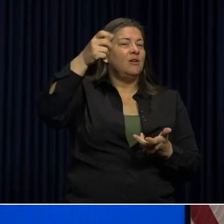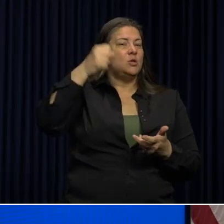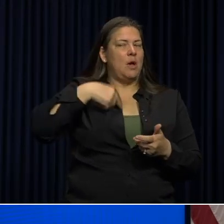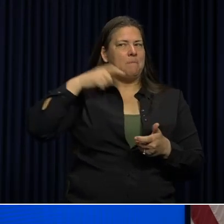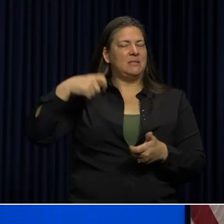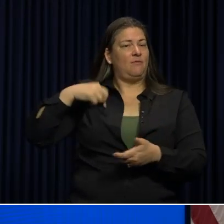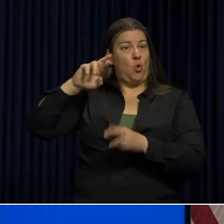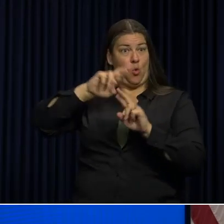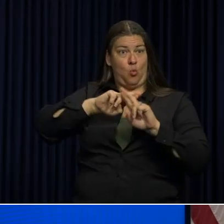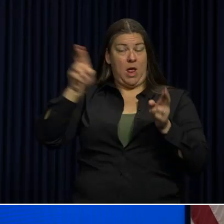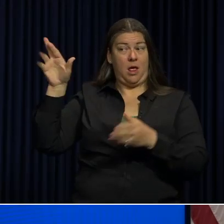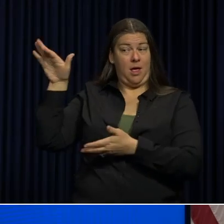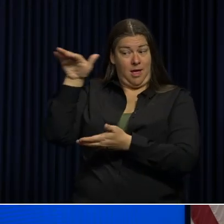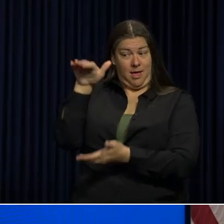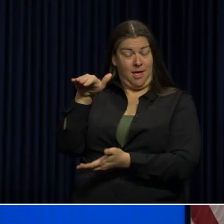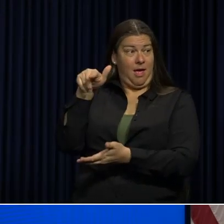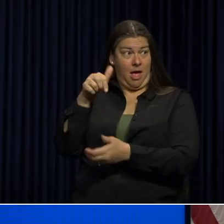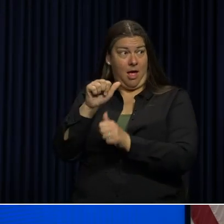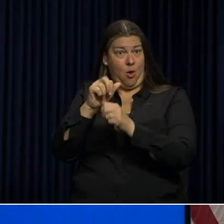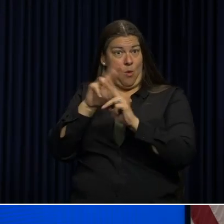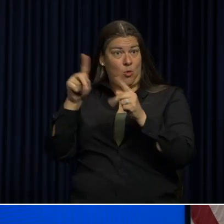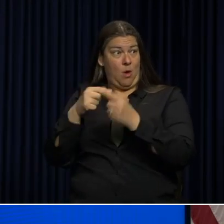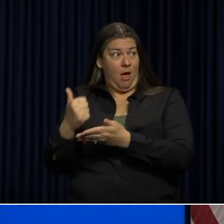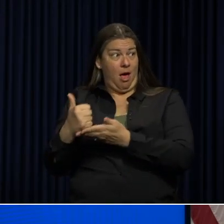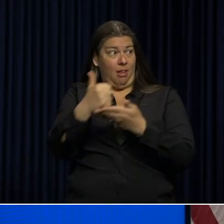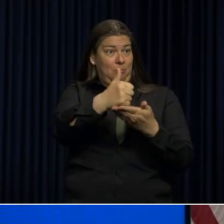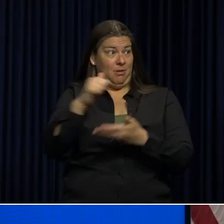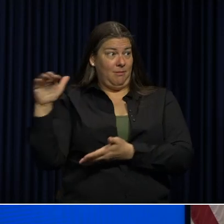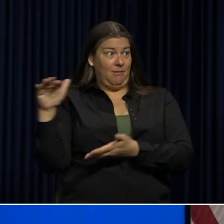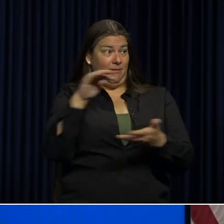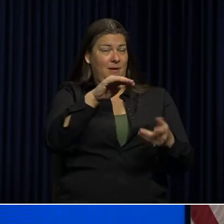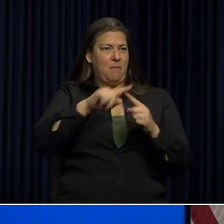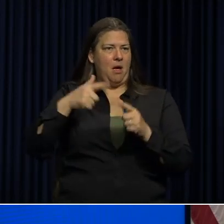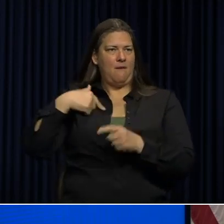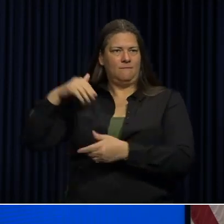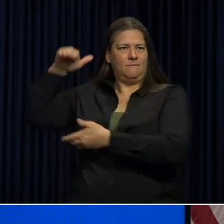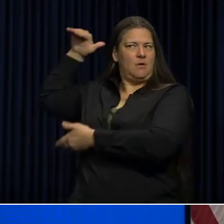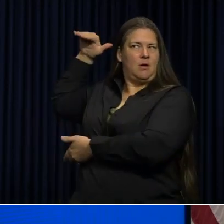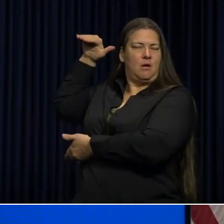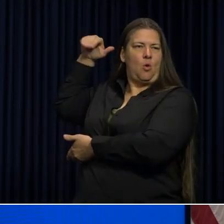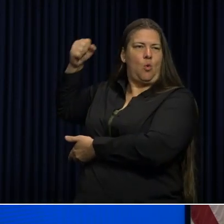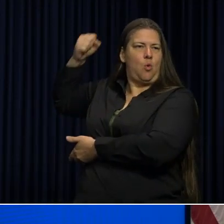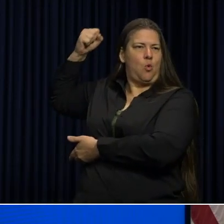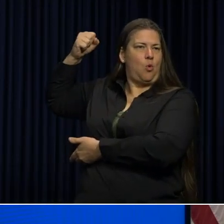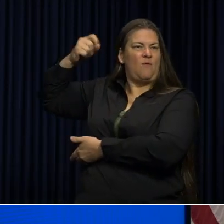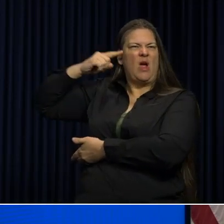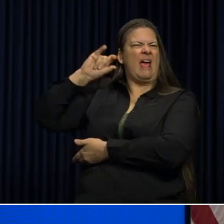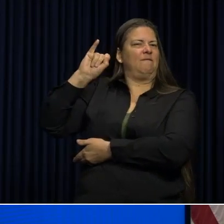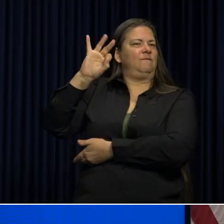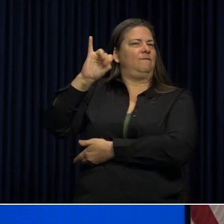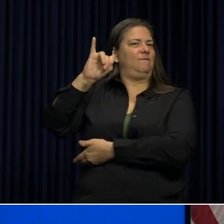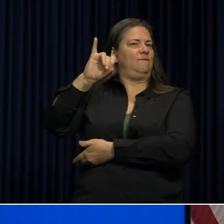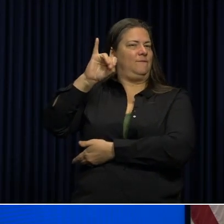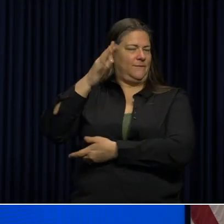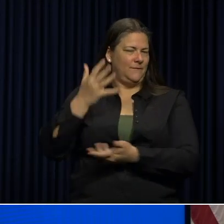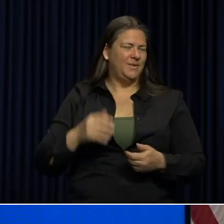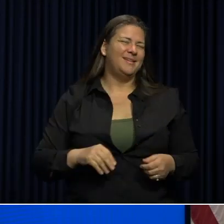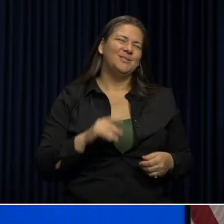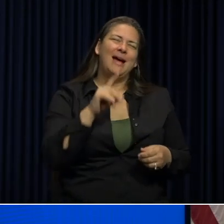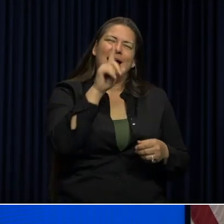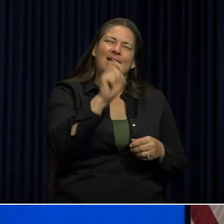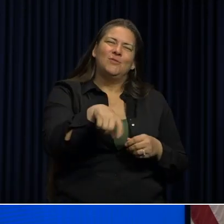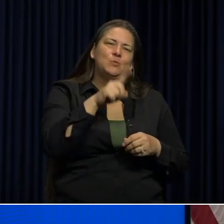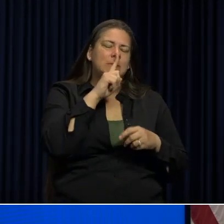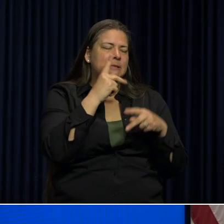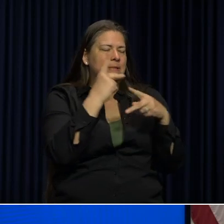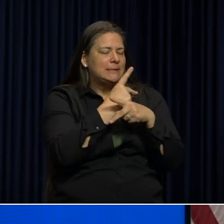an amount to help those that need it. And so it's both science and art,